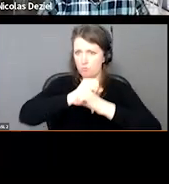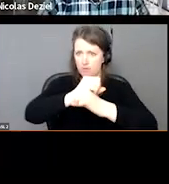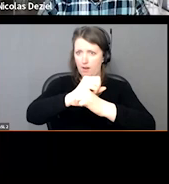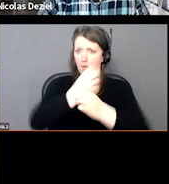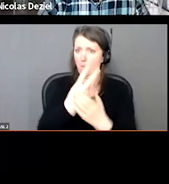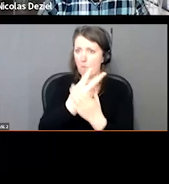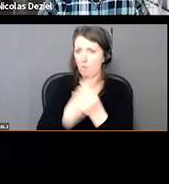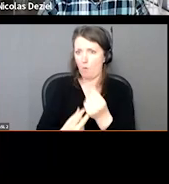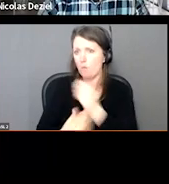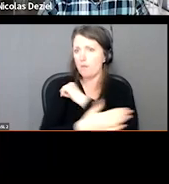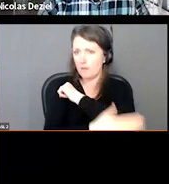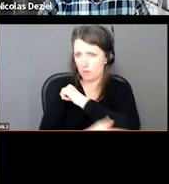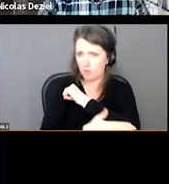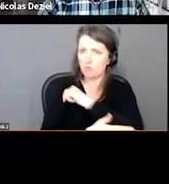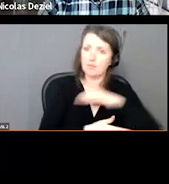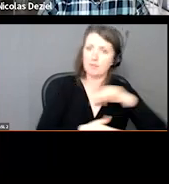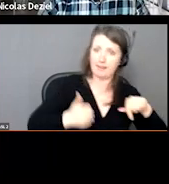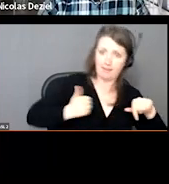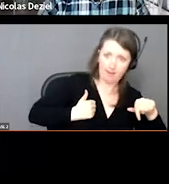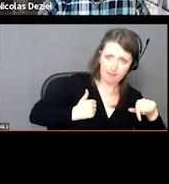in.